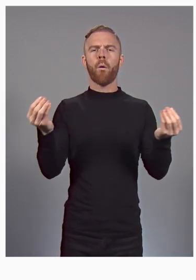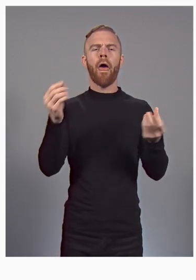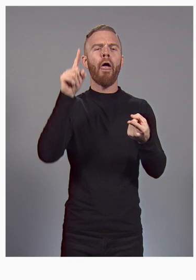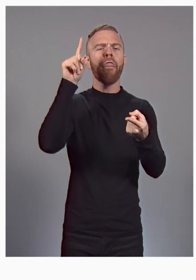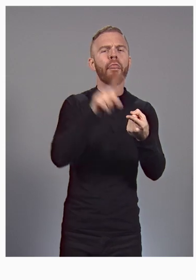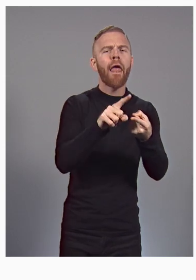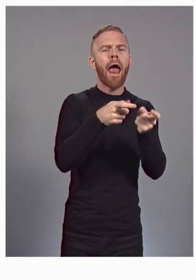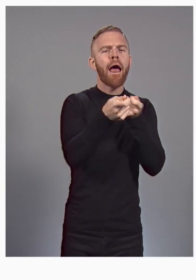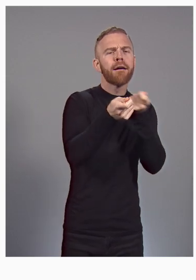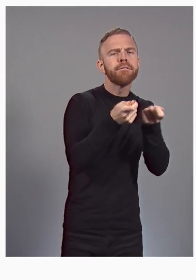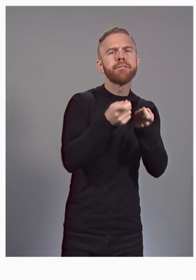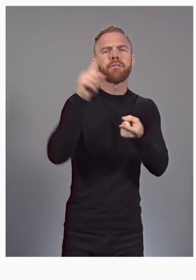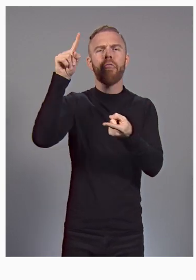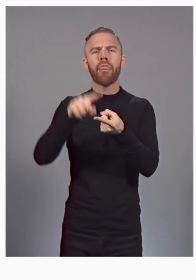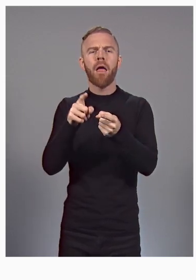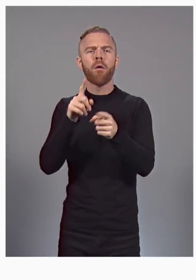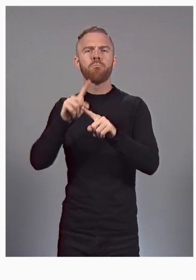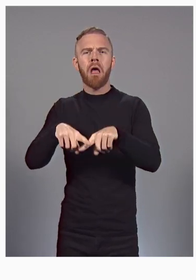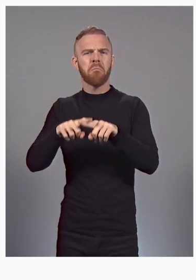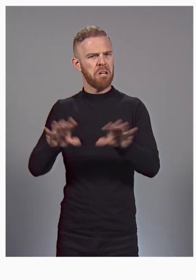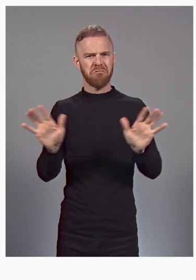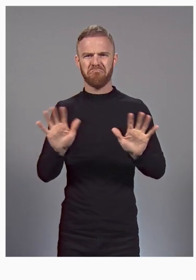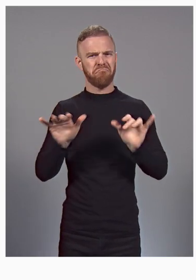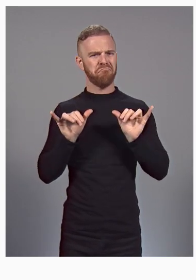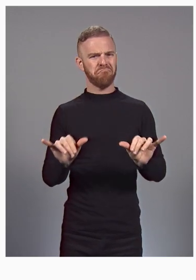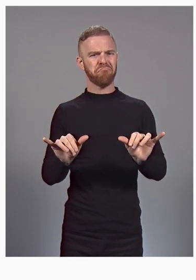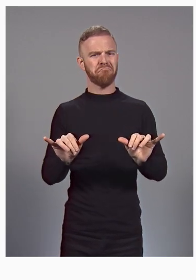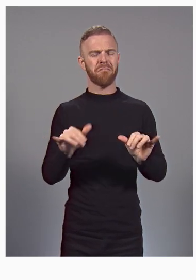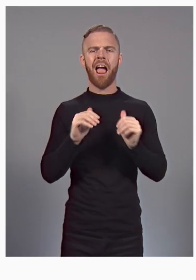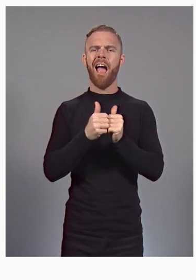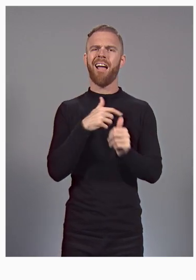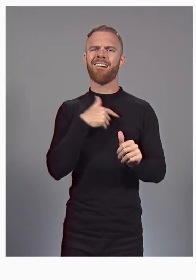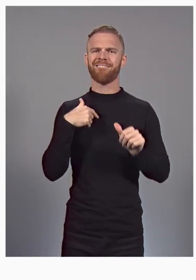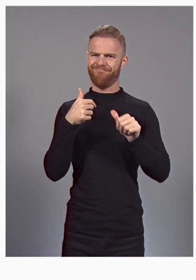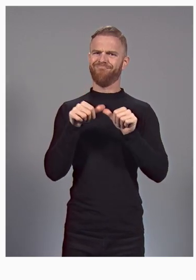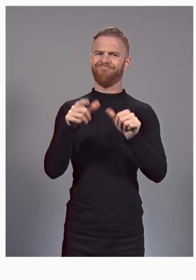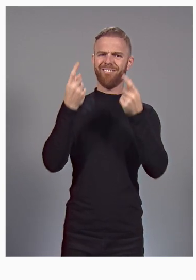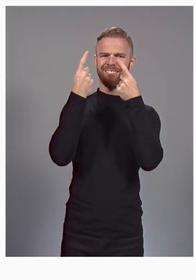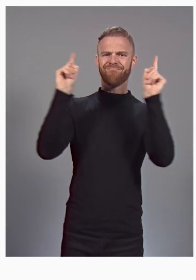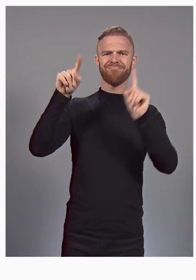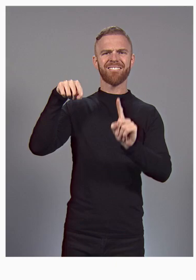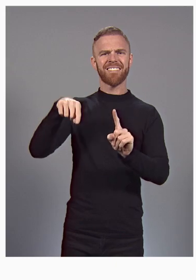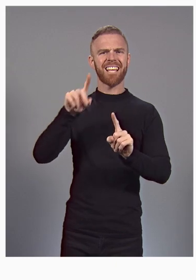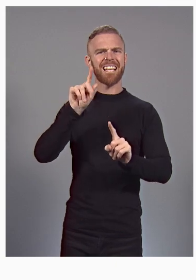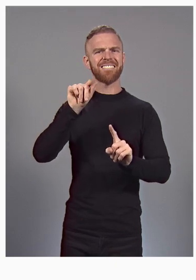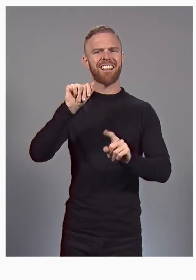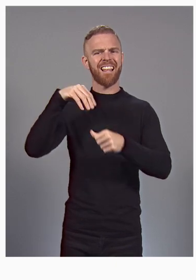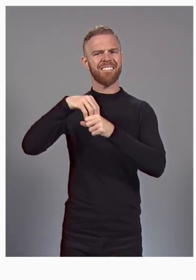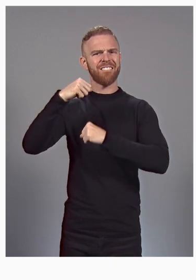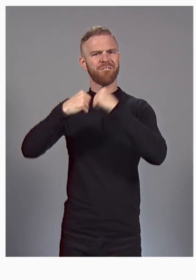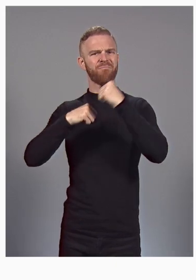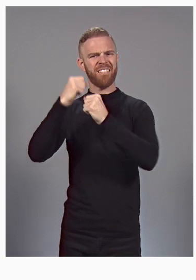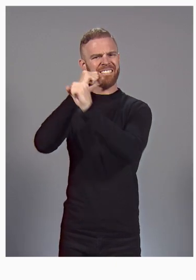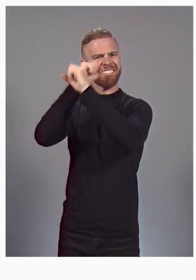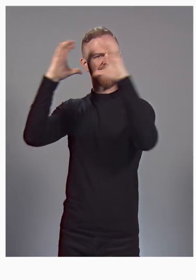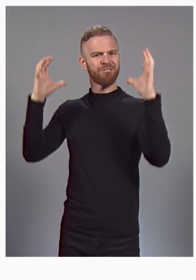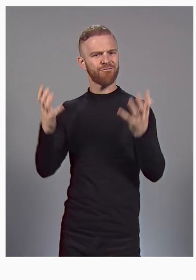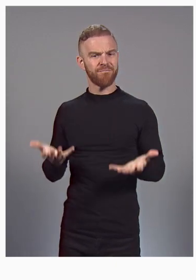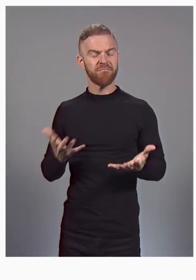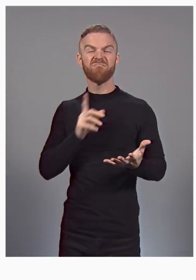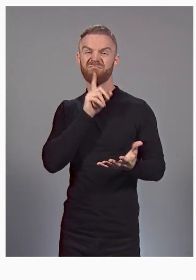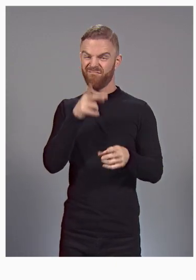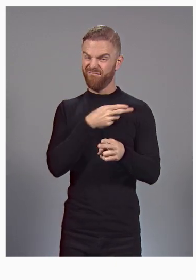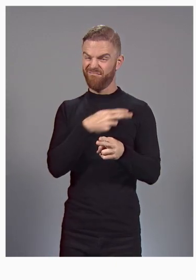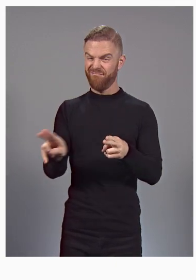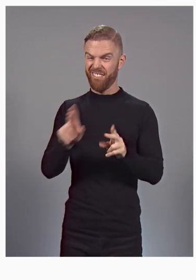reliability. So then, how can we help you achieve your own data infrastructure vision? The short answer